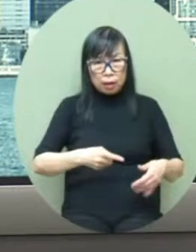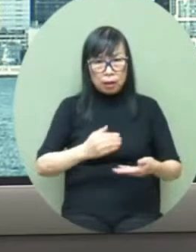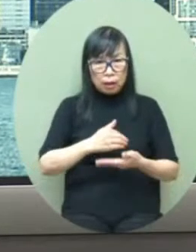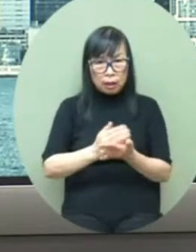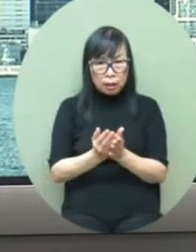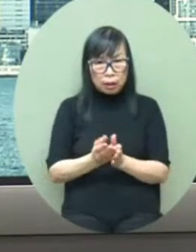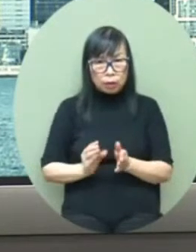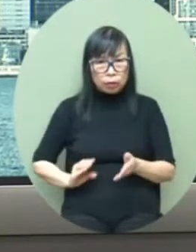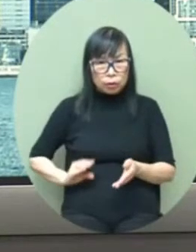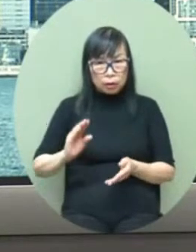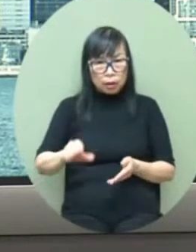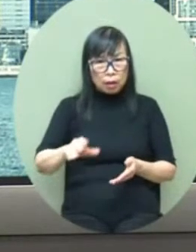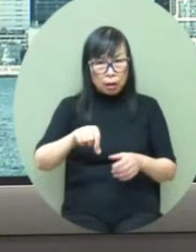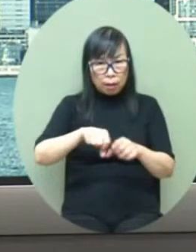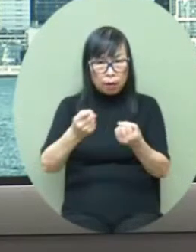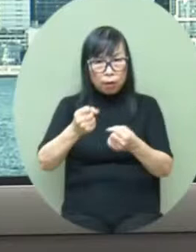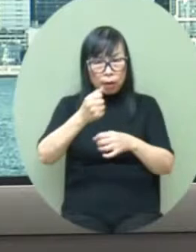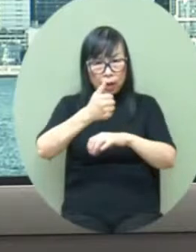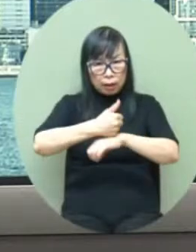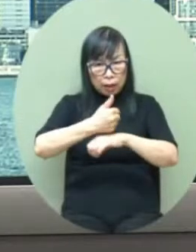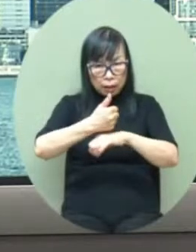value of this